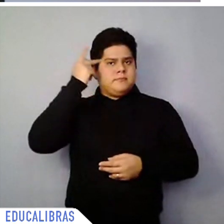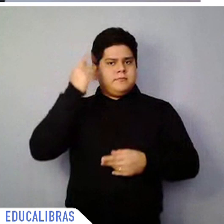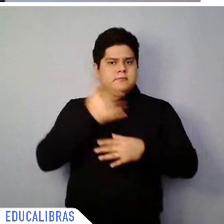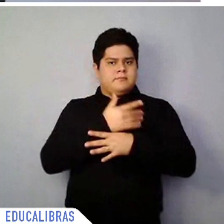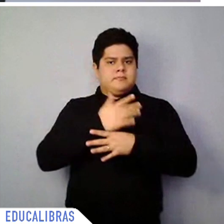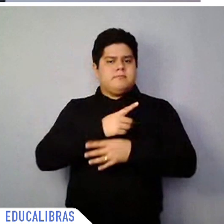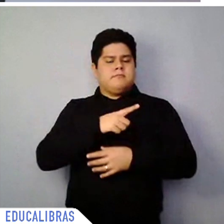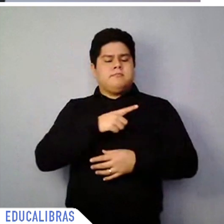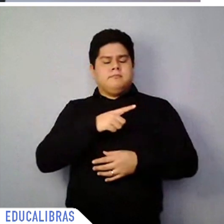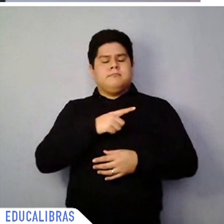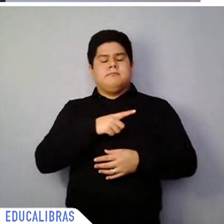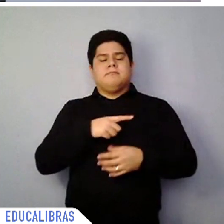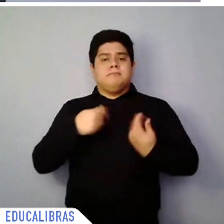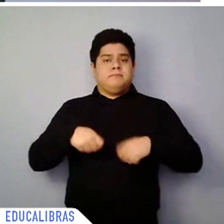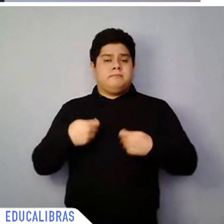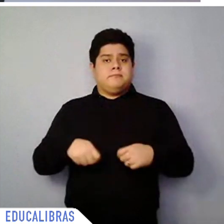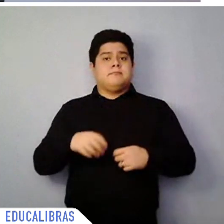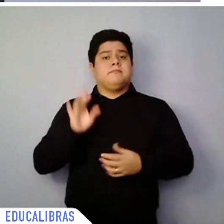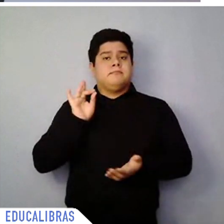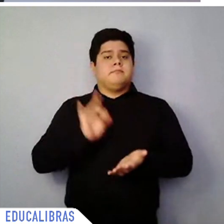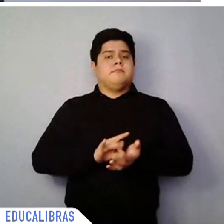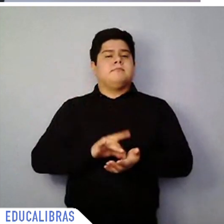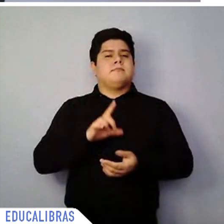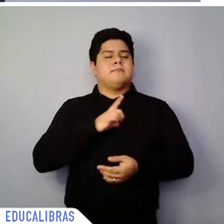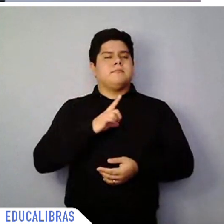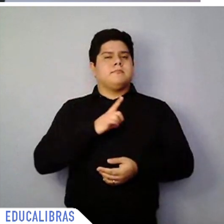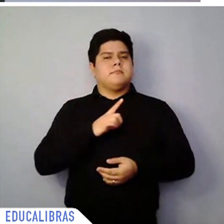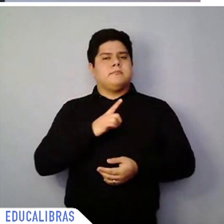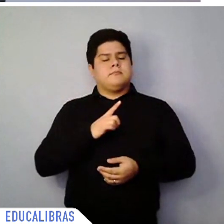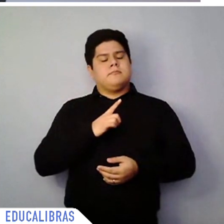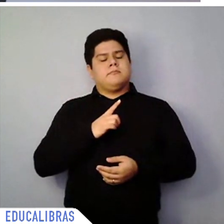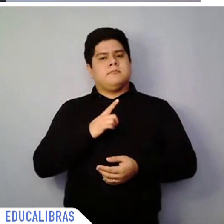case of the city of São Paulo, there was this demand,